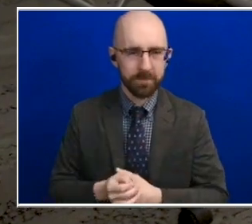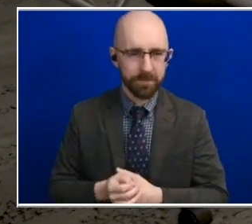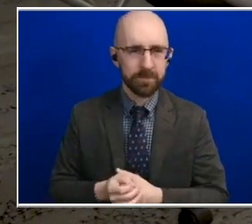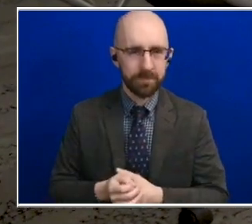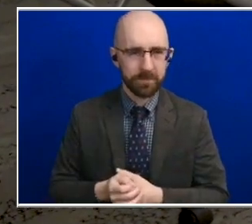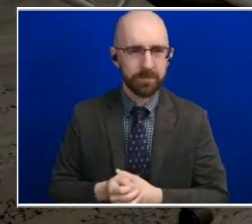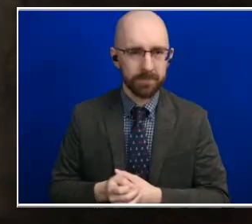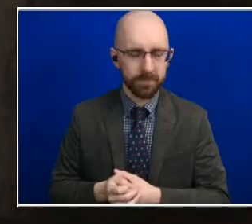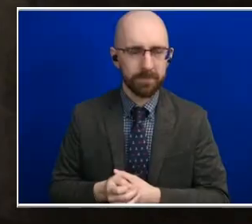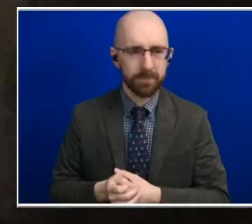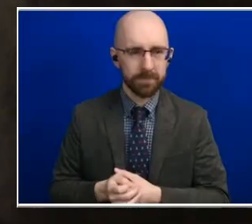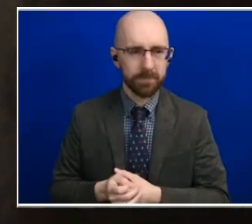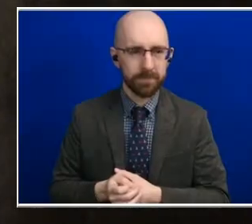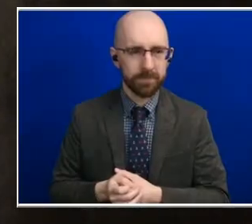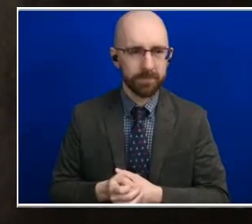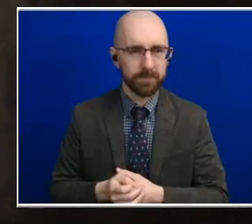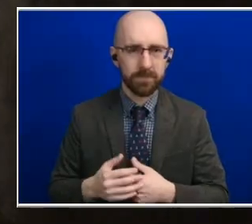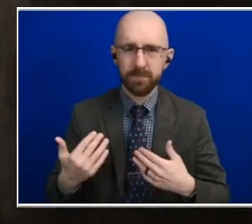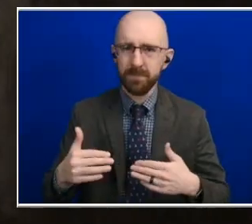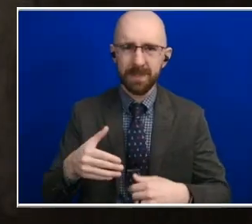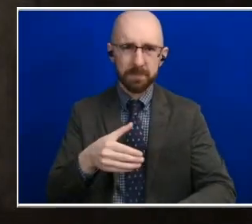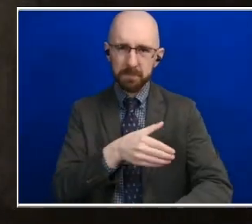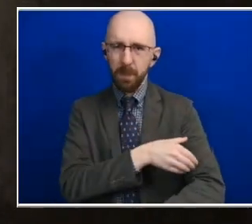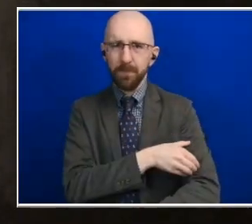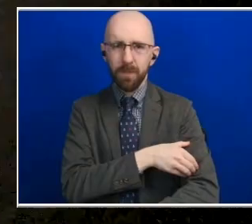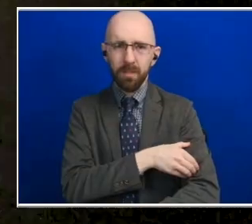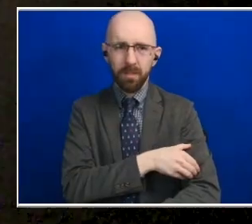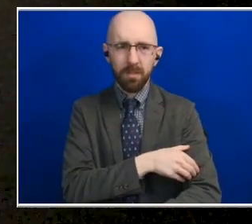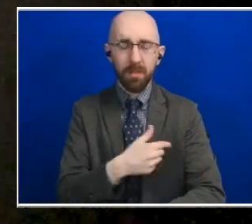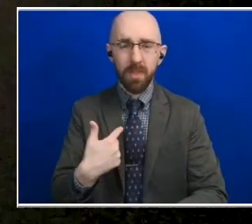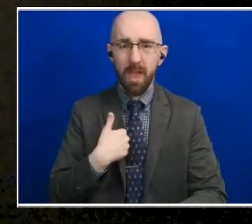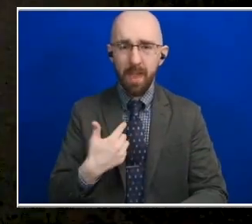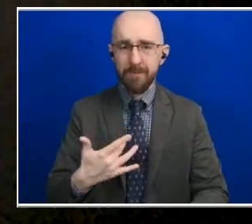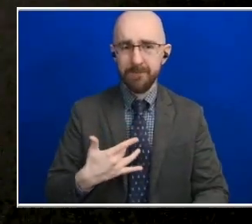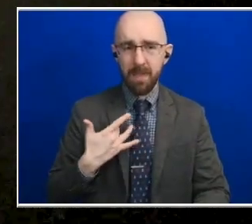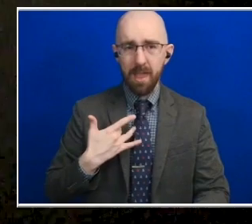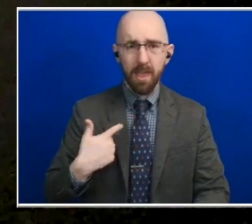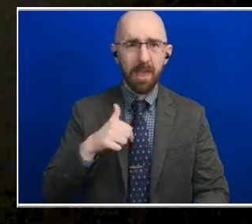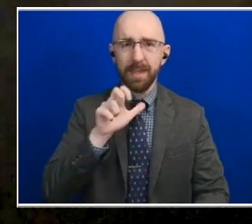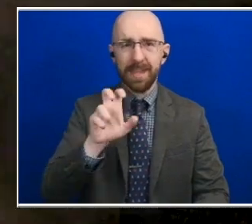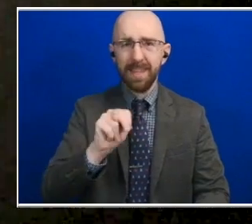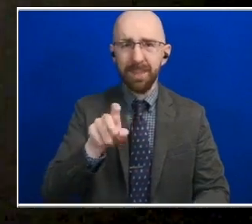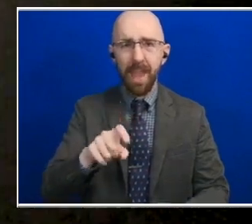It was so powerful that I felt that I didn't even have to play.